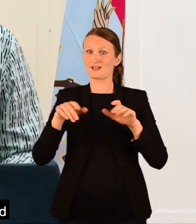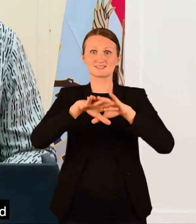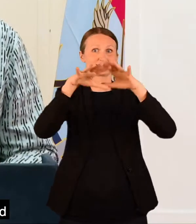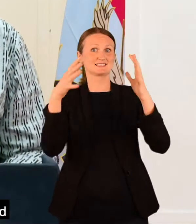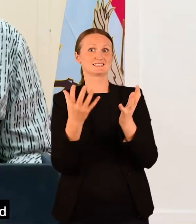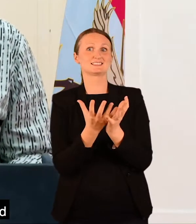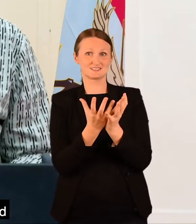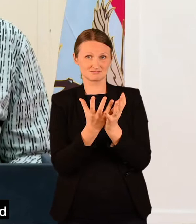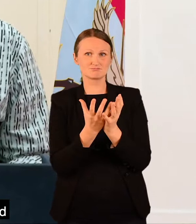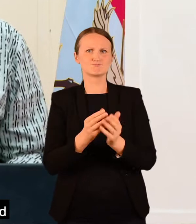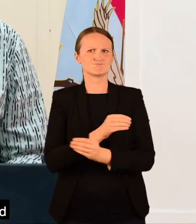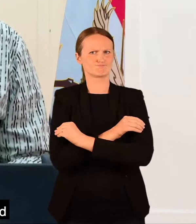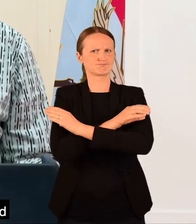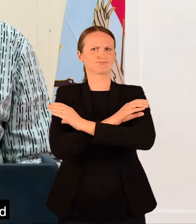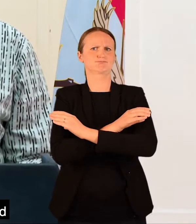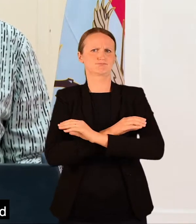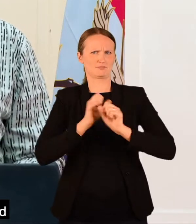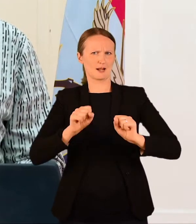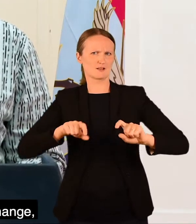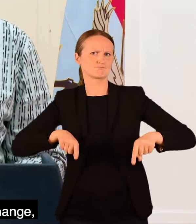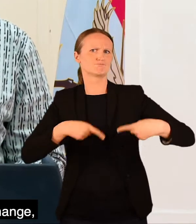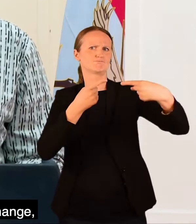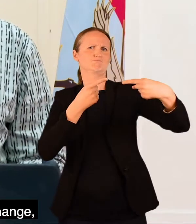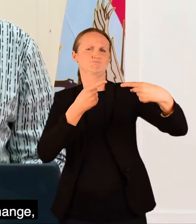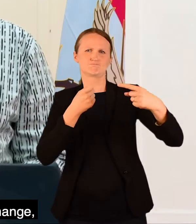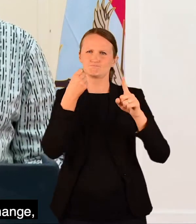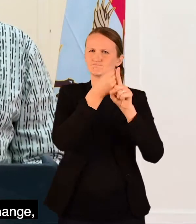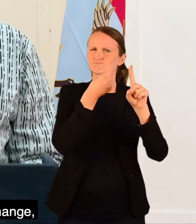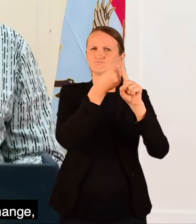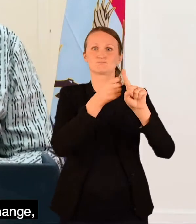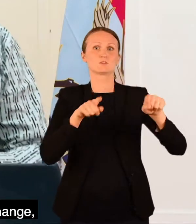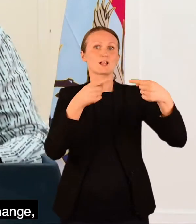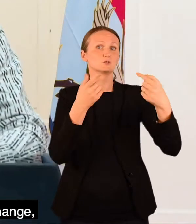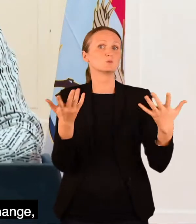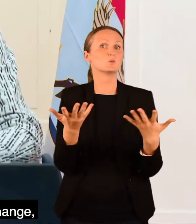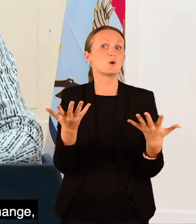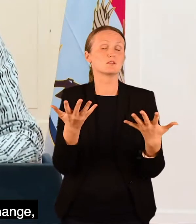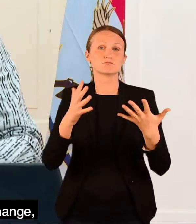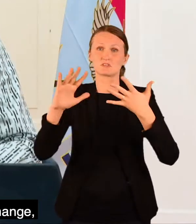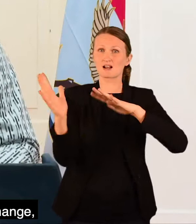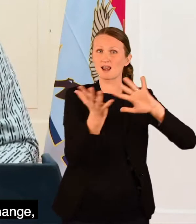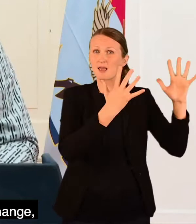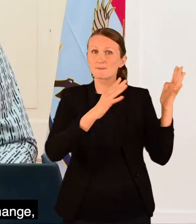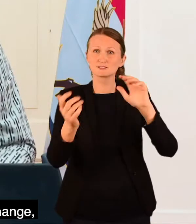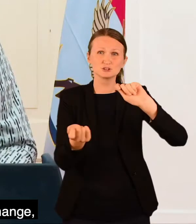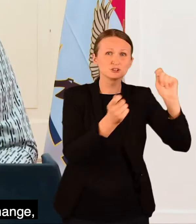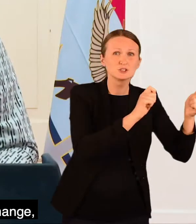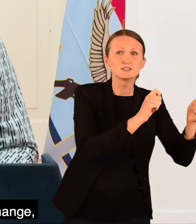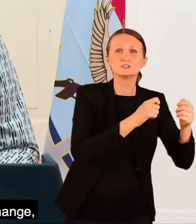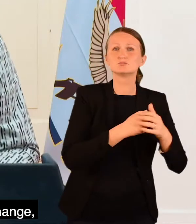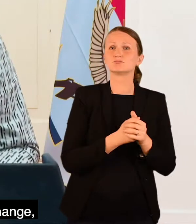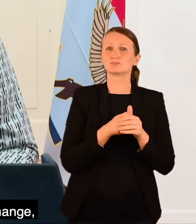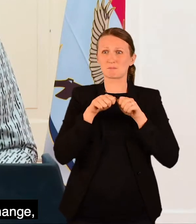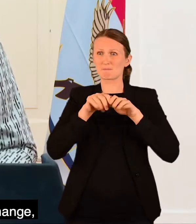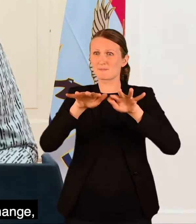better equipped to lend and lead the charge against the challenges of climate